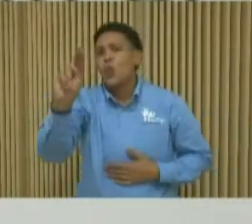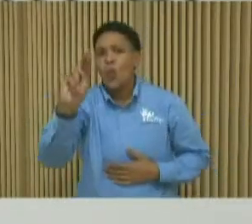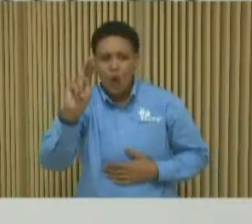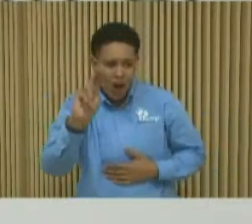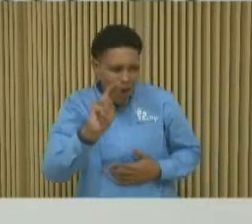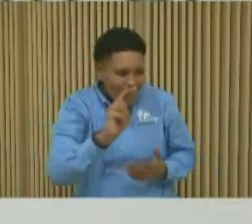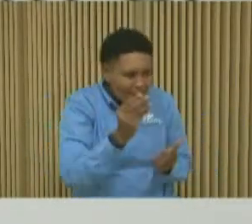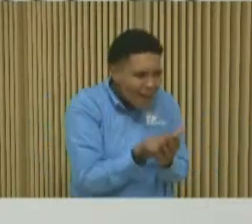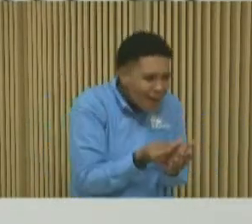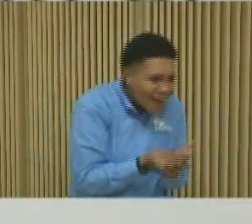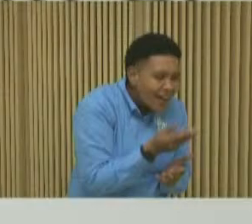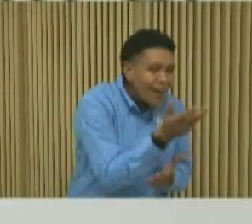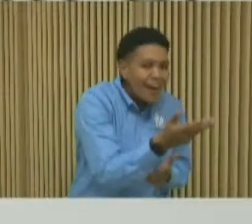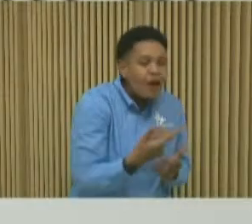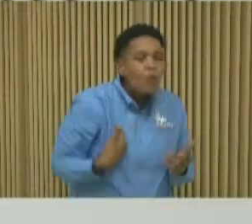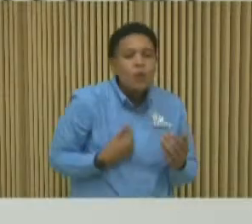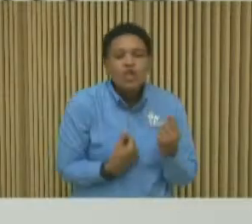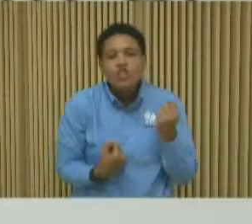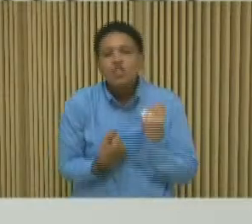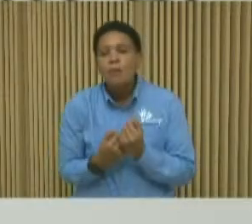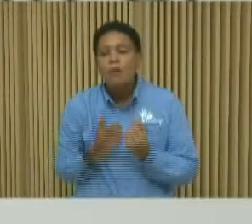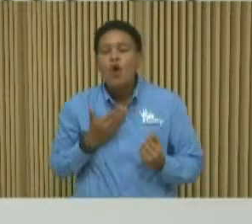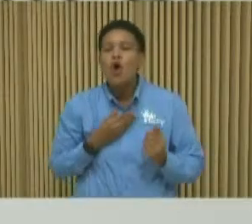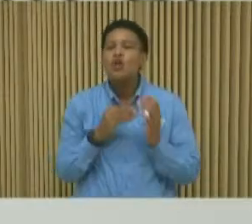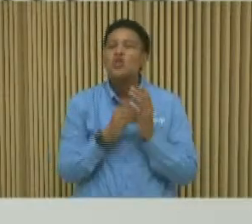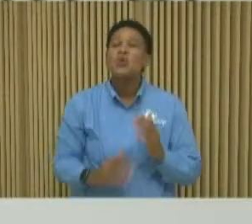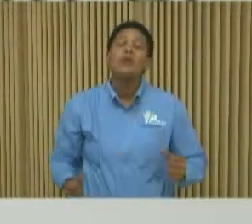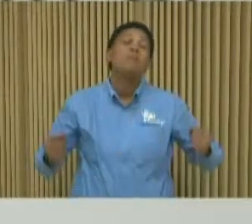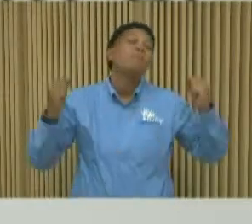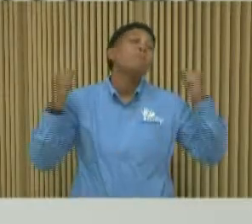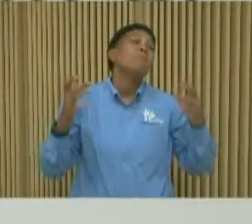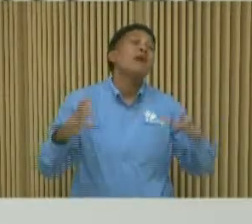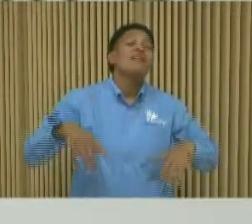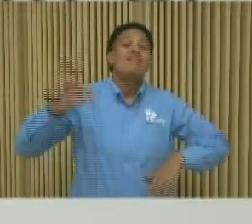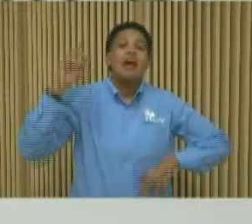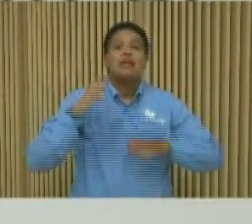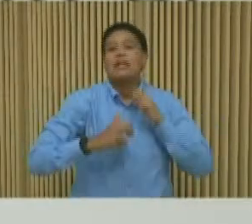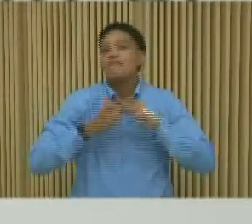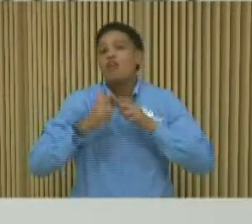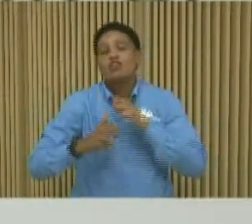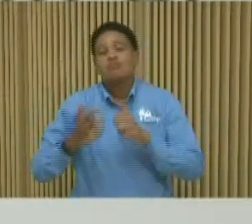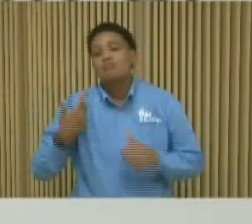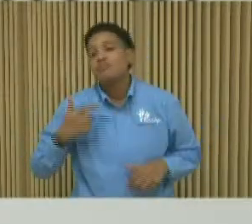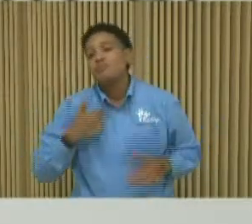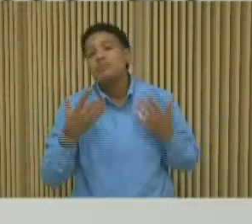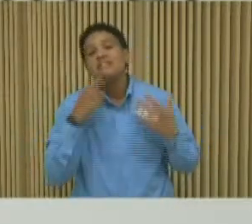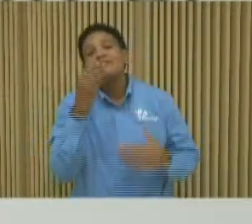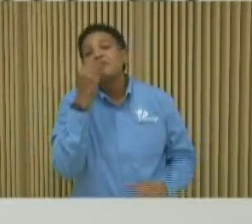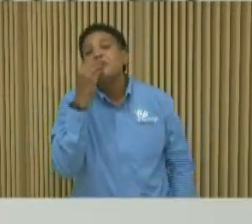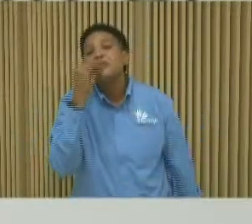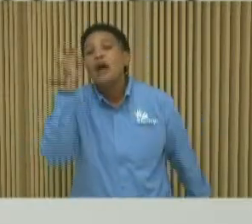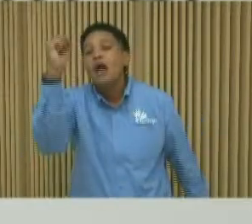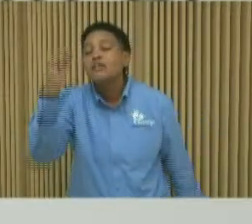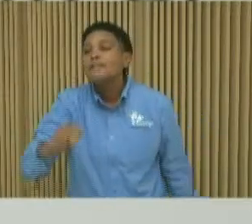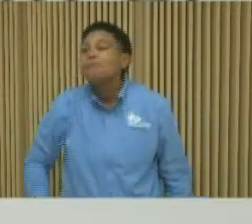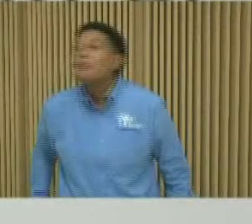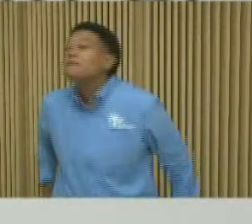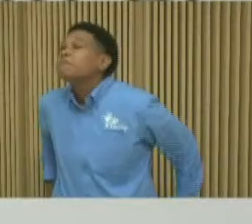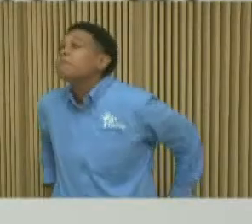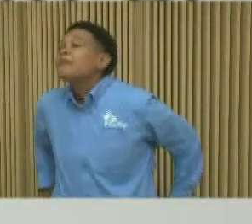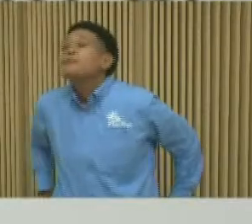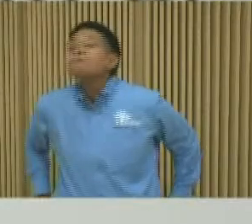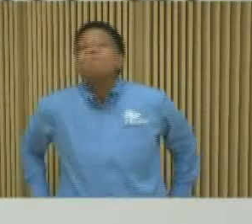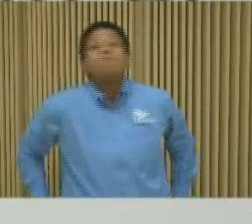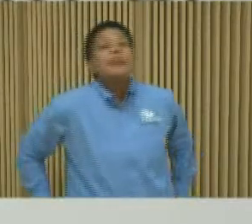we assist our students. Many find it difficult for just, we may say food, but for food,